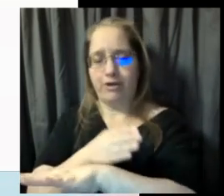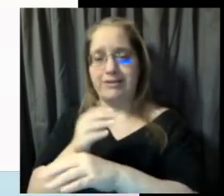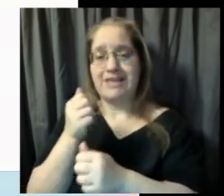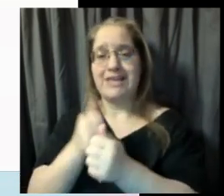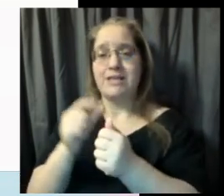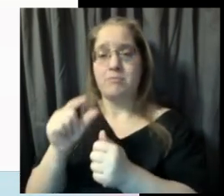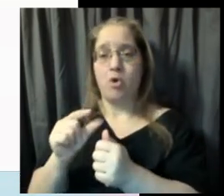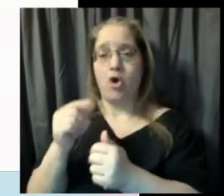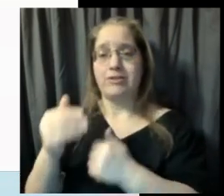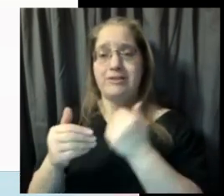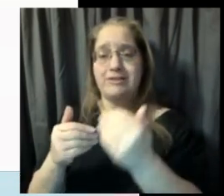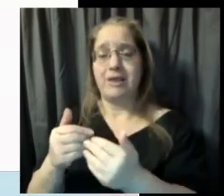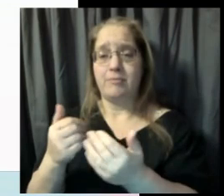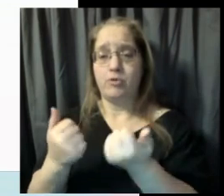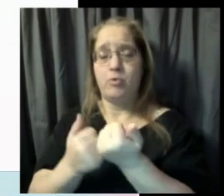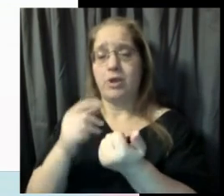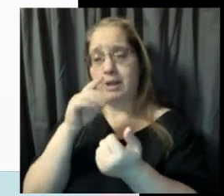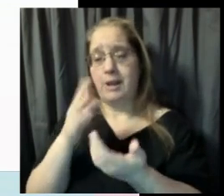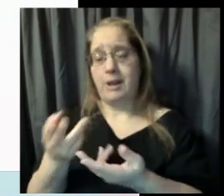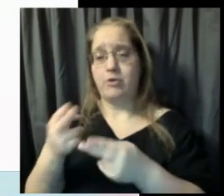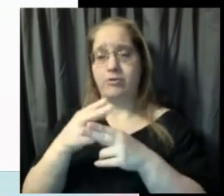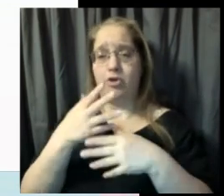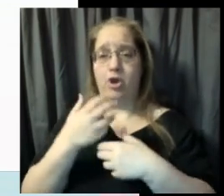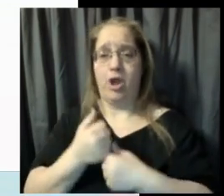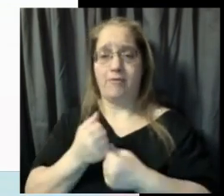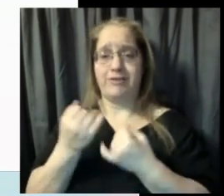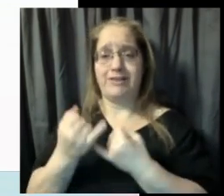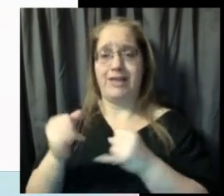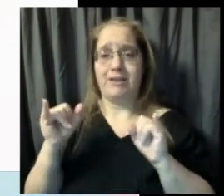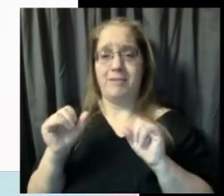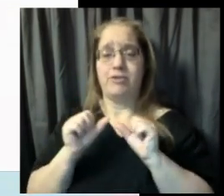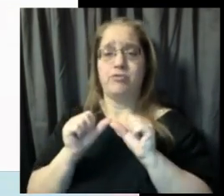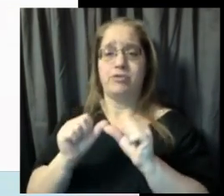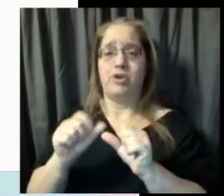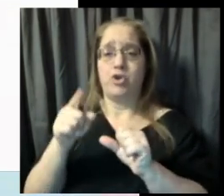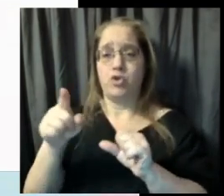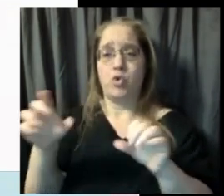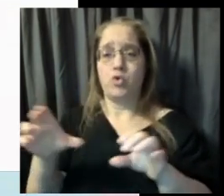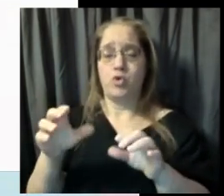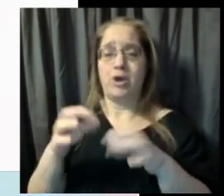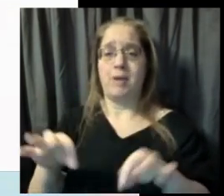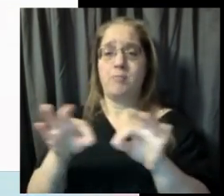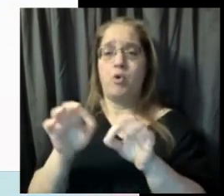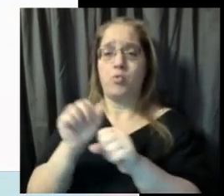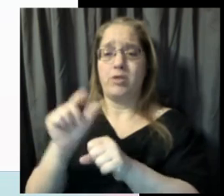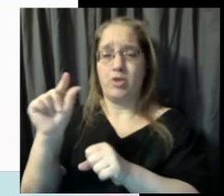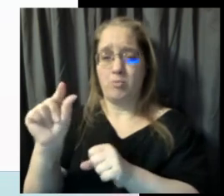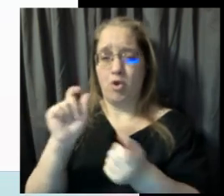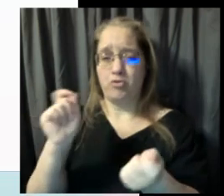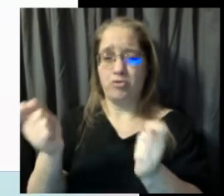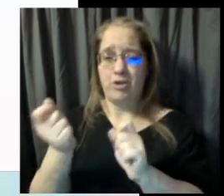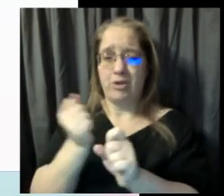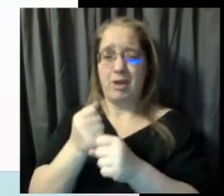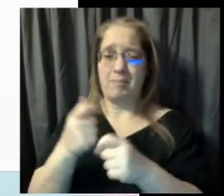your child builds their confidence, their independence, and their resilience. You're doing important work, and those small changes can